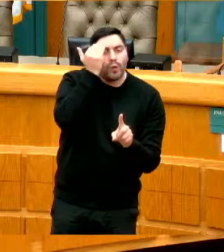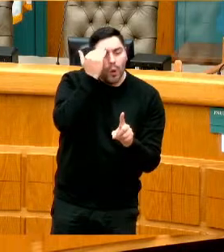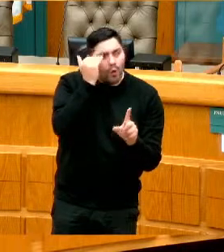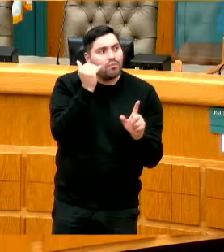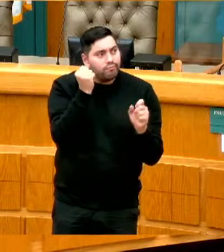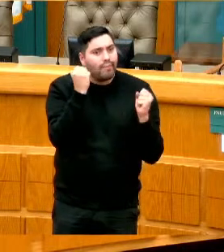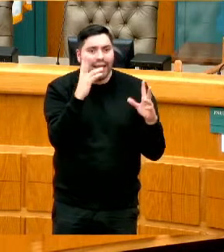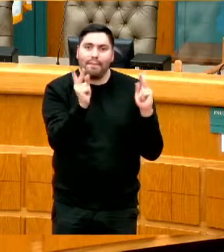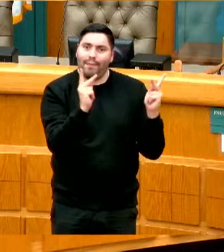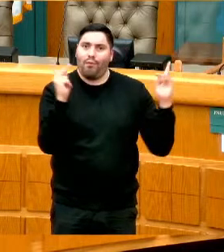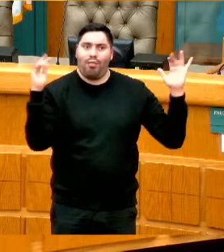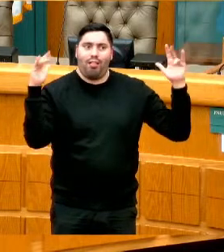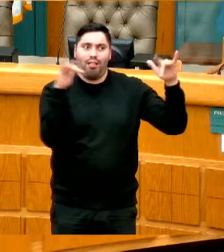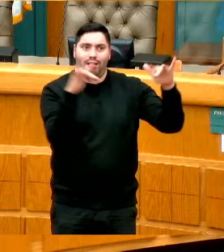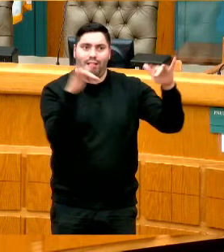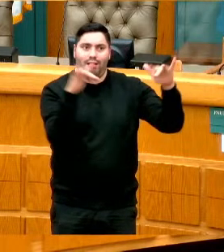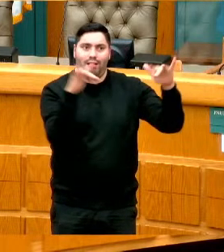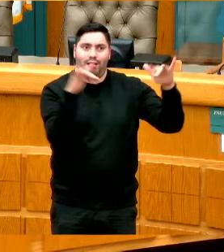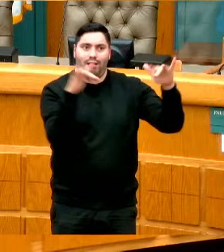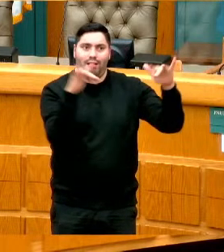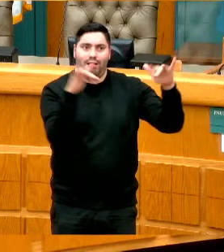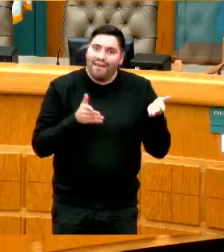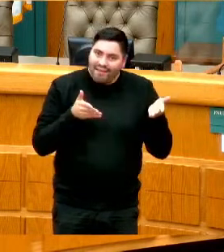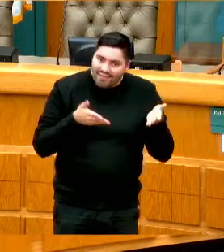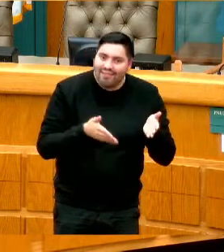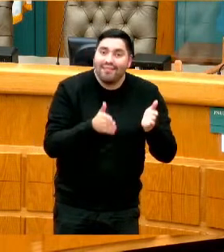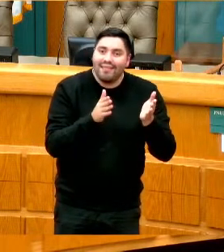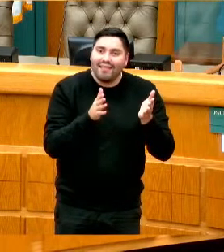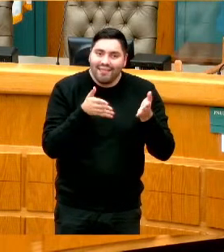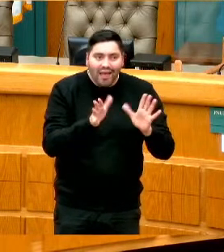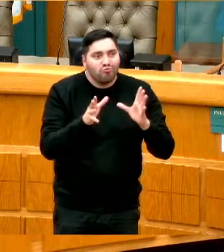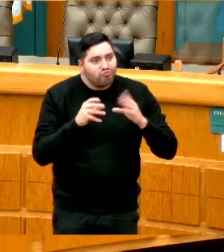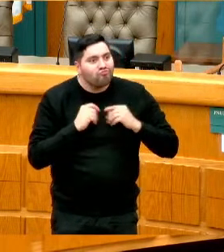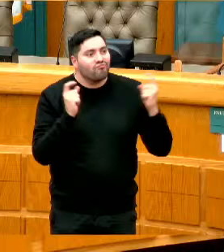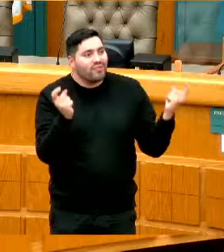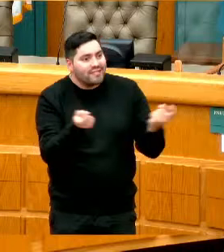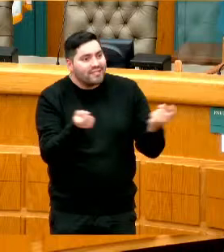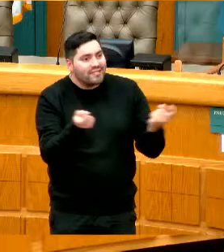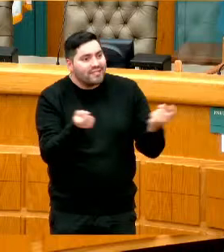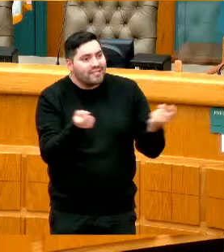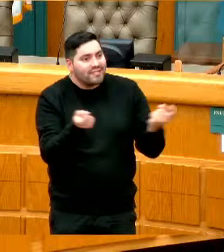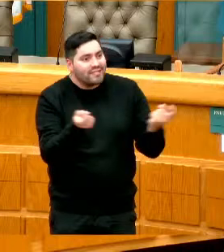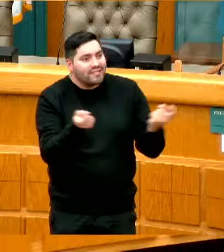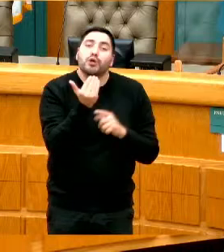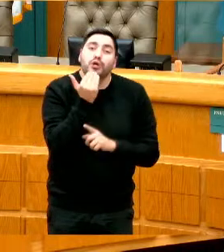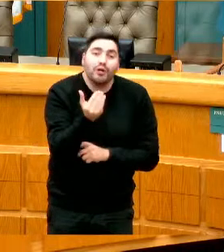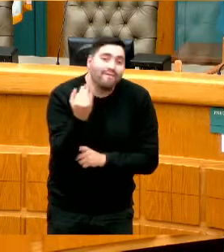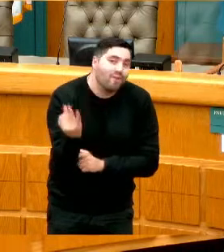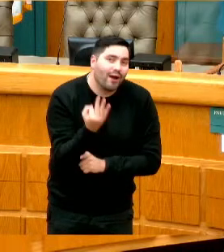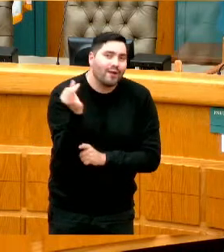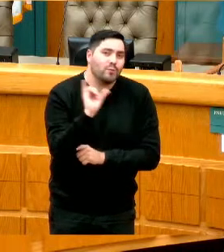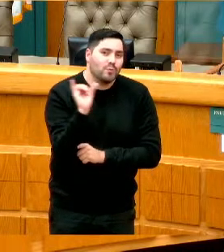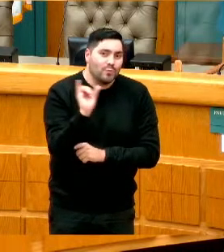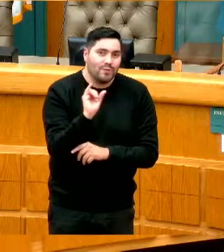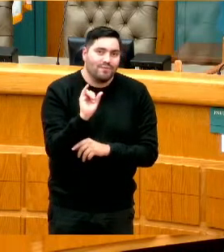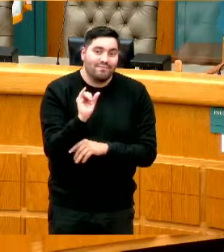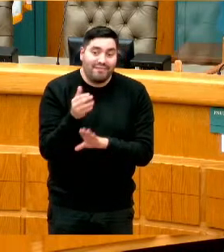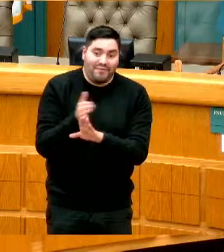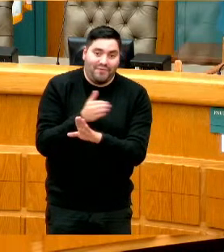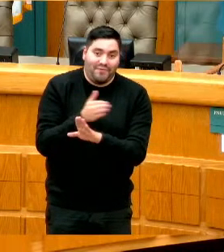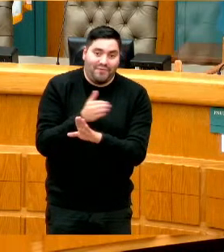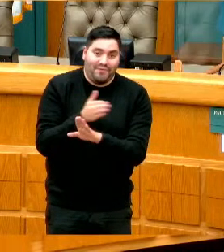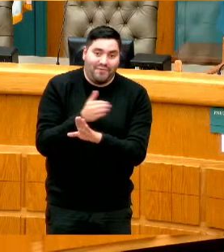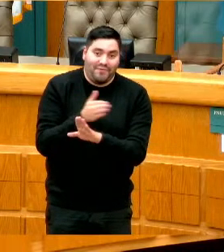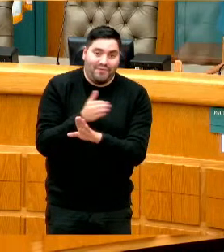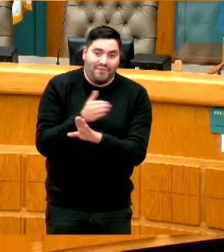large number of folks there taking in some of those festivities, they may be off from work because it's Good Friday. This may be a great opportunity for you to